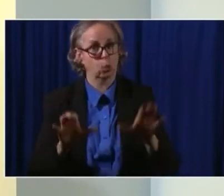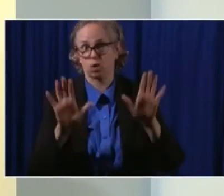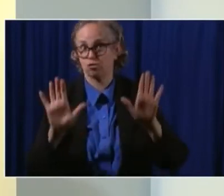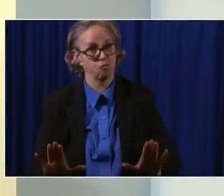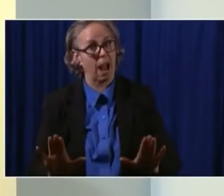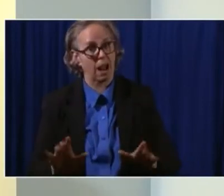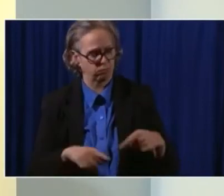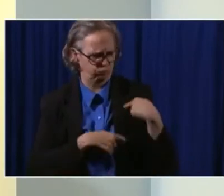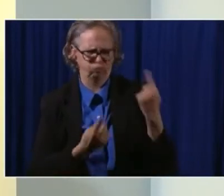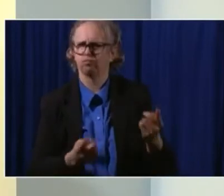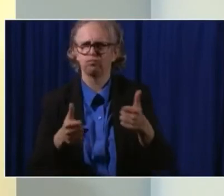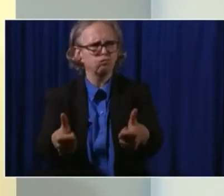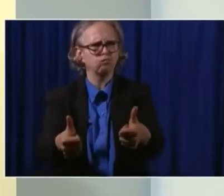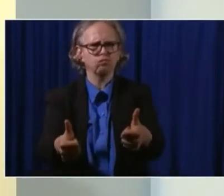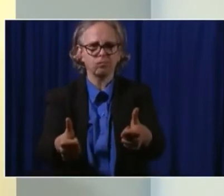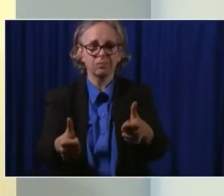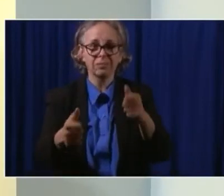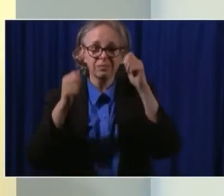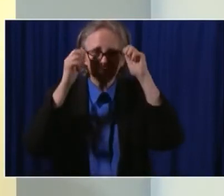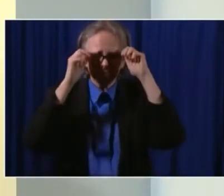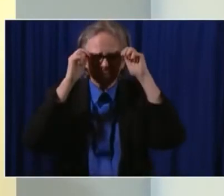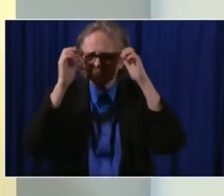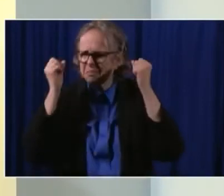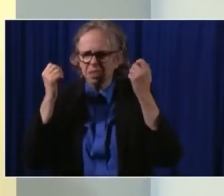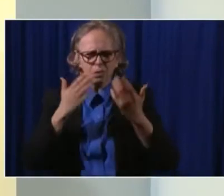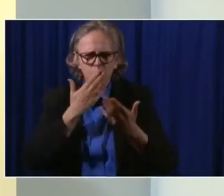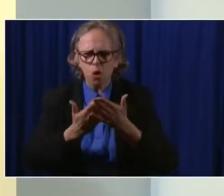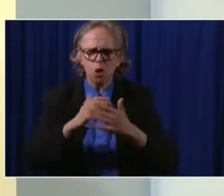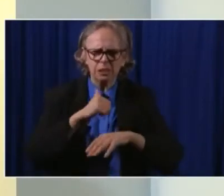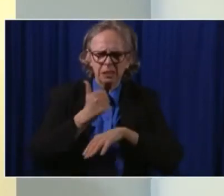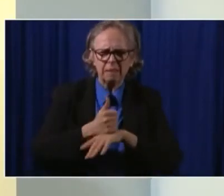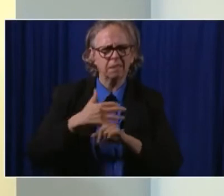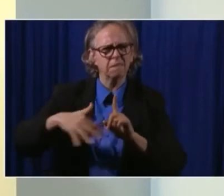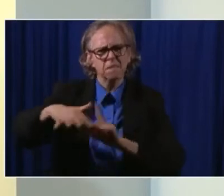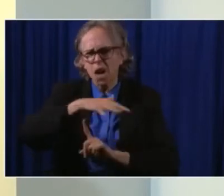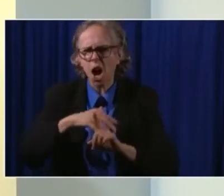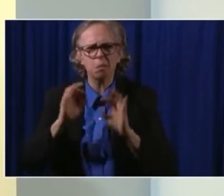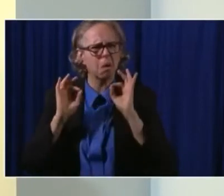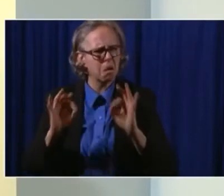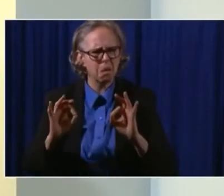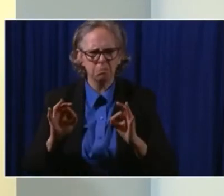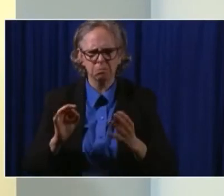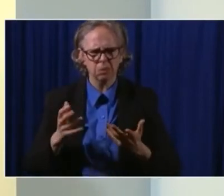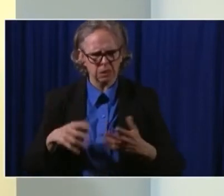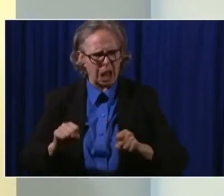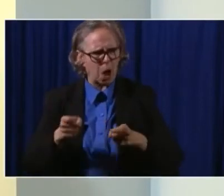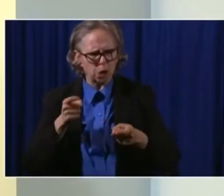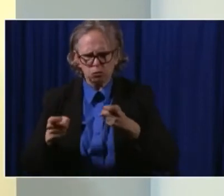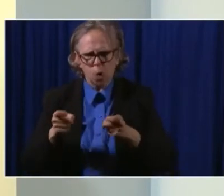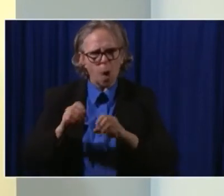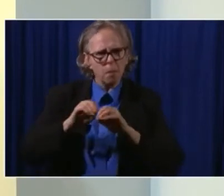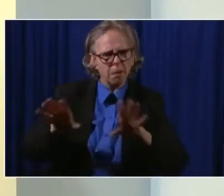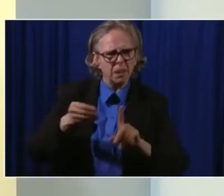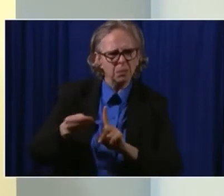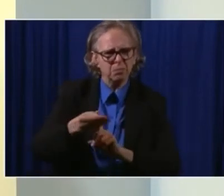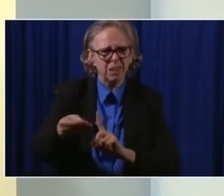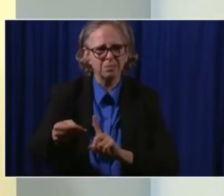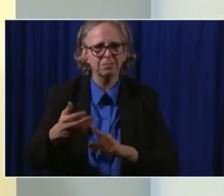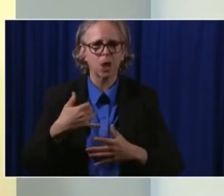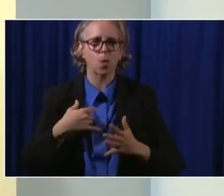right, creating a safe environment for their employees, helping us get control of the spread of the virus. But I'm going to highlight one